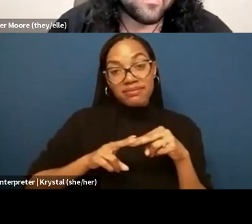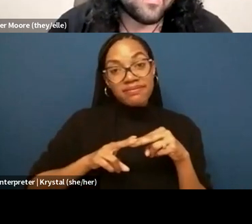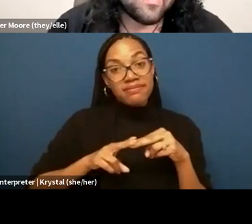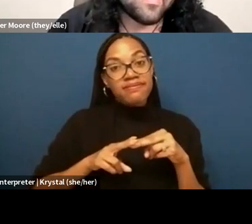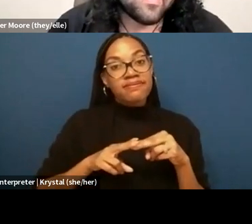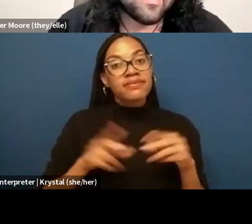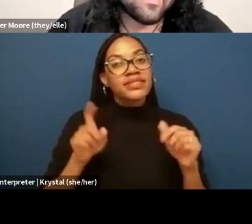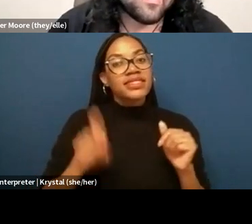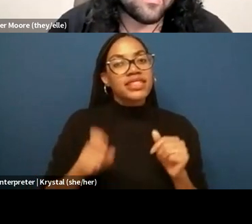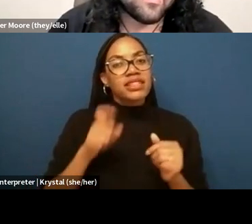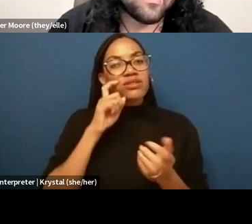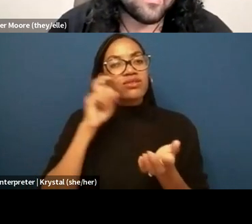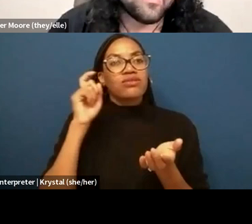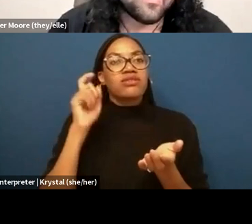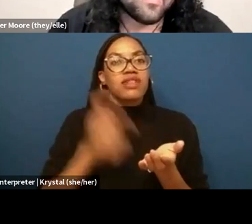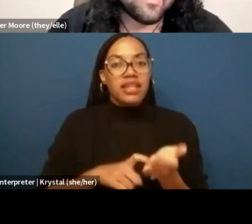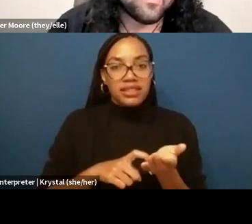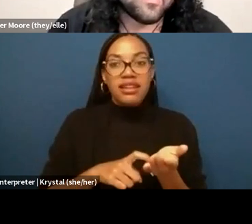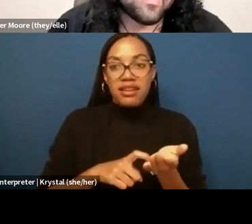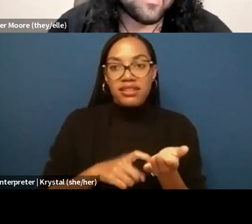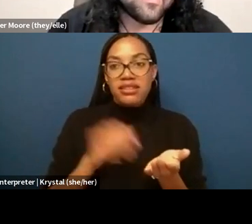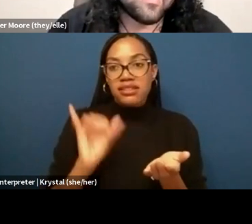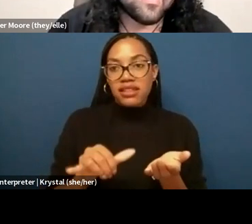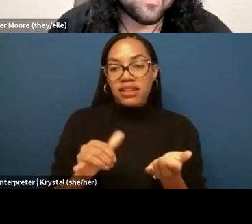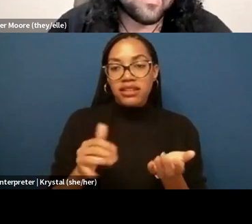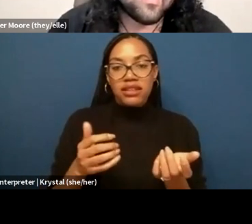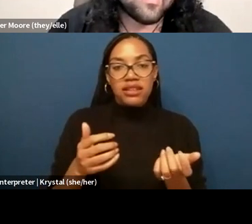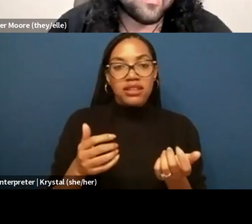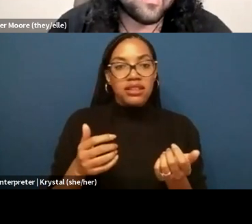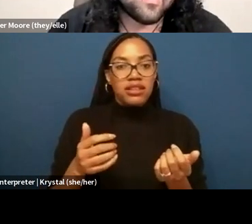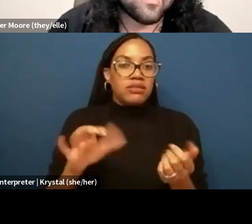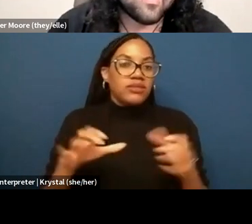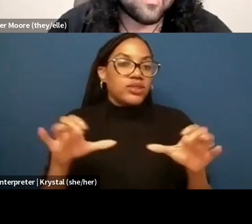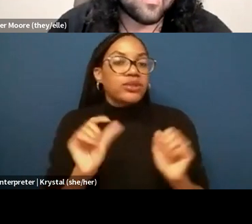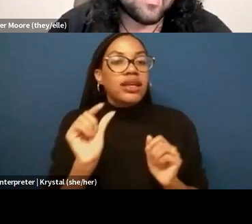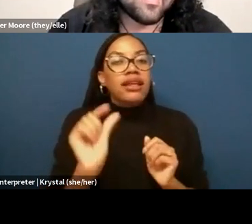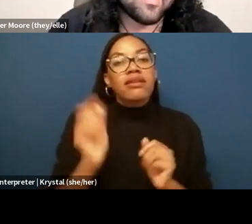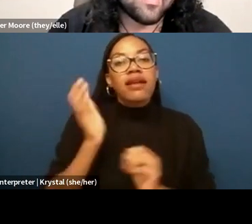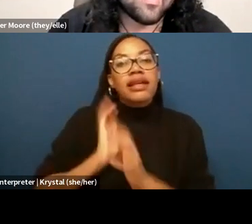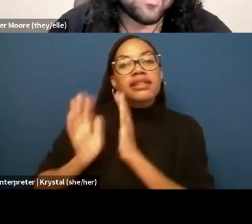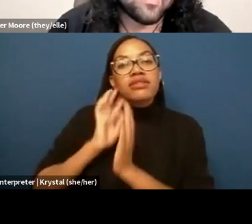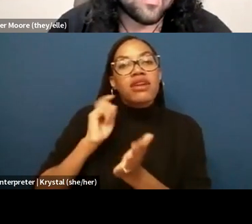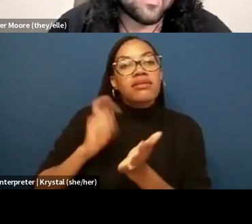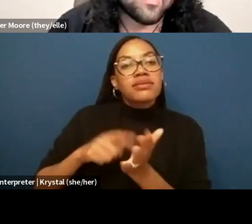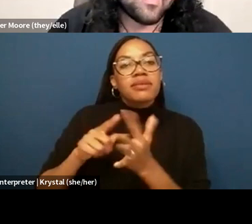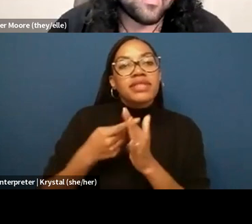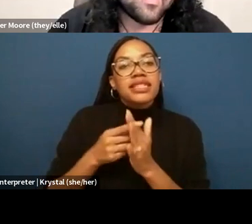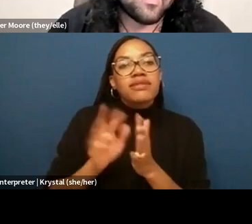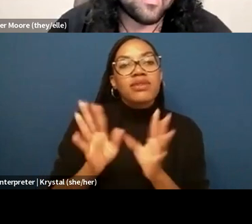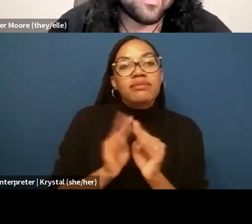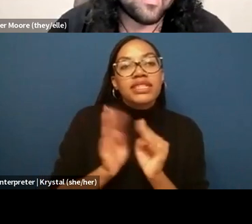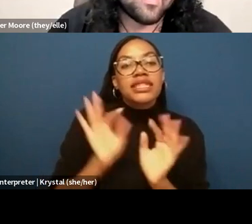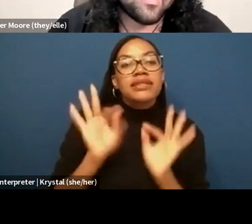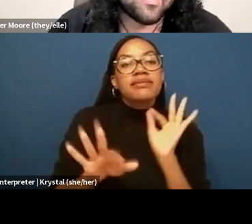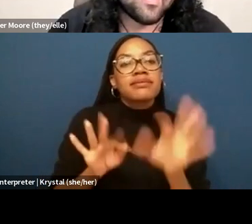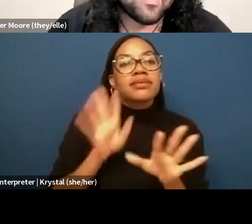needing to recognize that, yeah, just throwing a little ancestor veneration at the beginning of your meeting, you know, mention that is